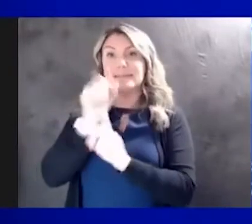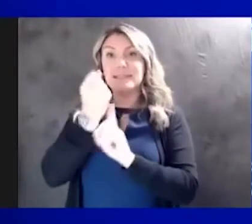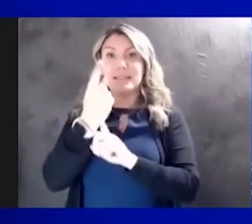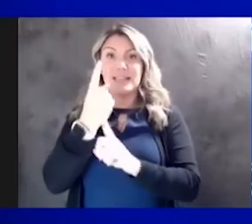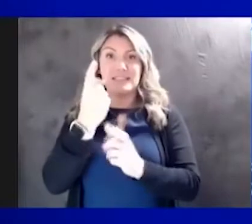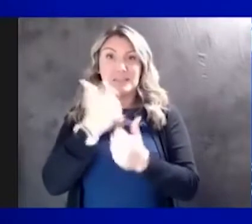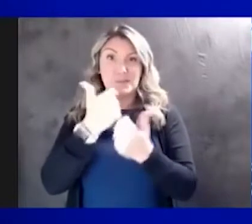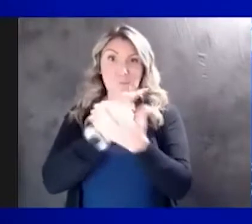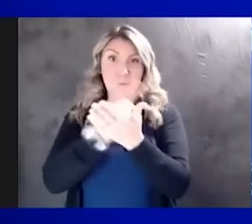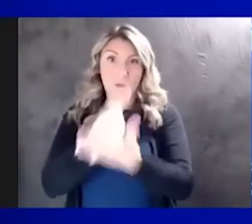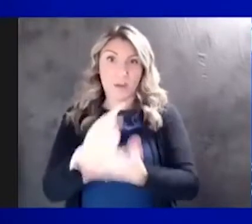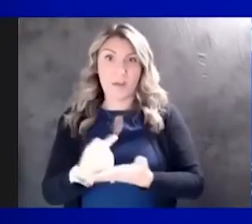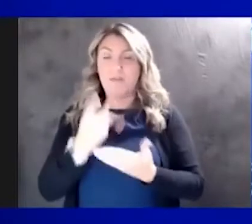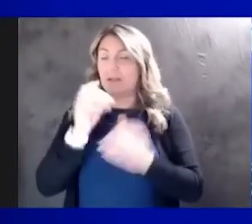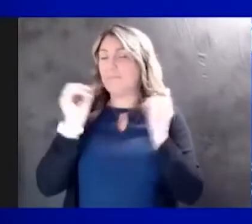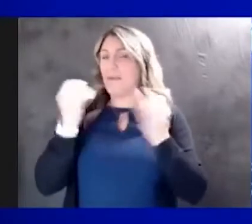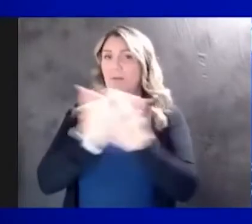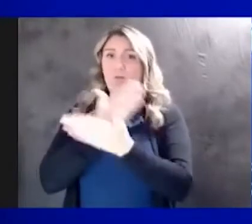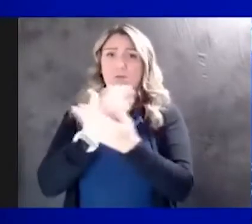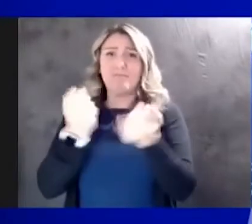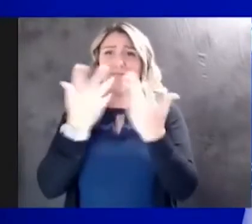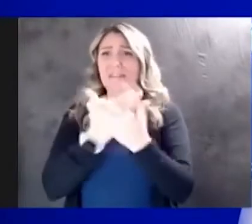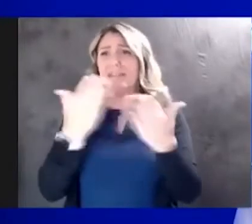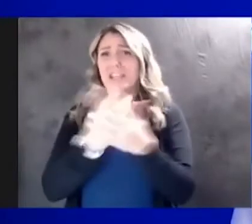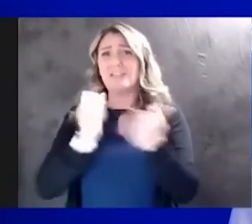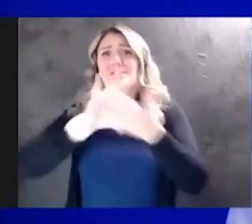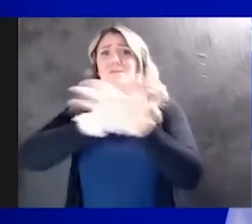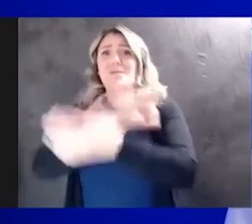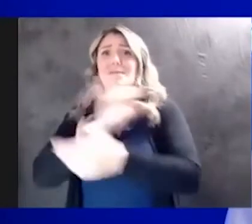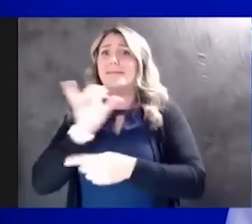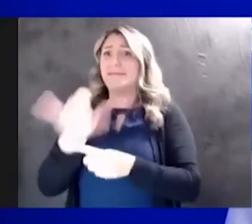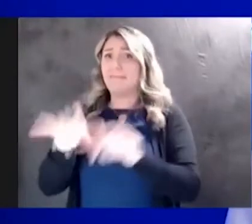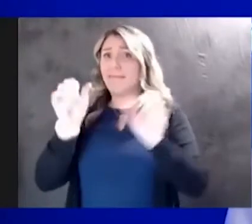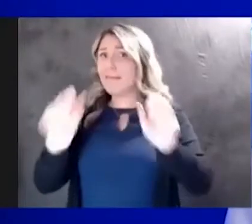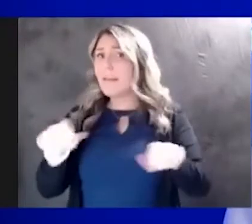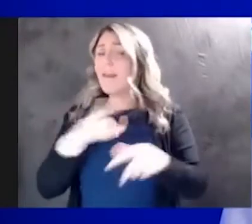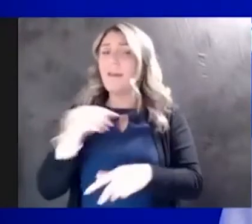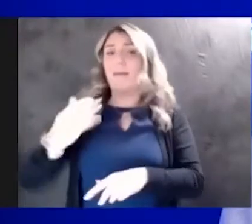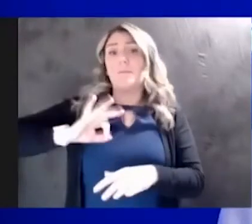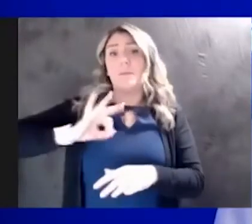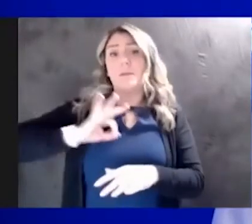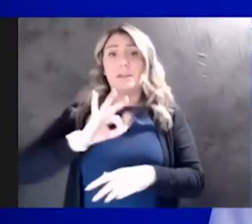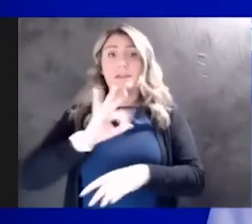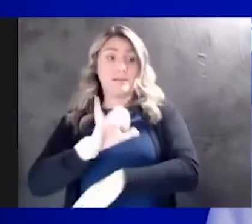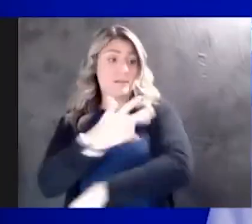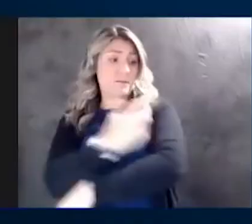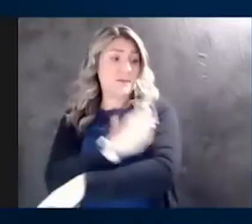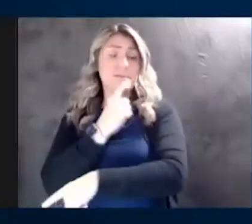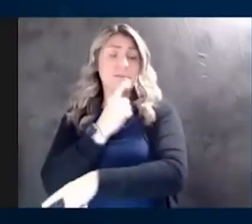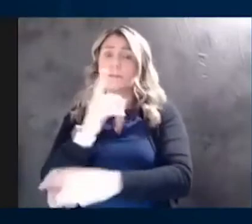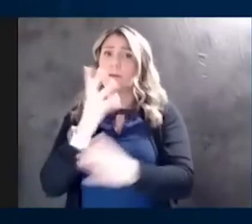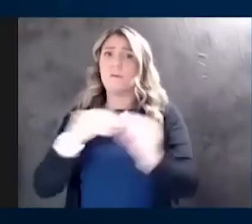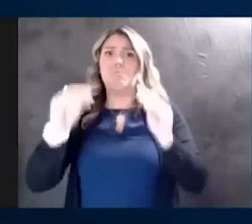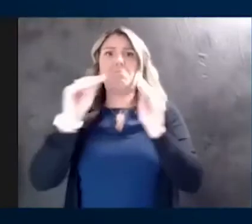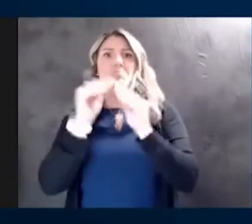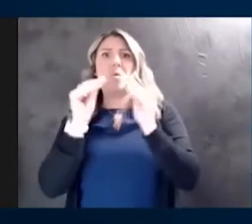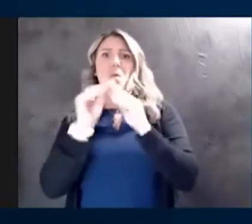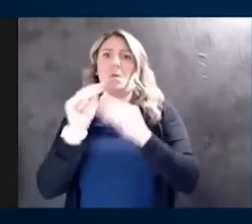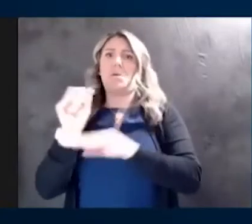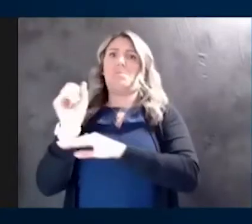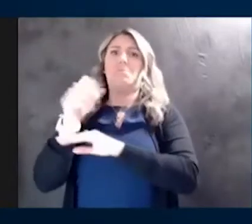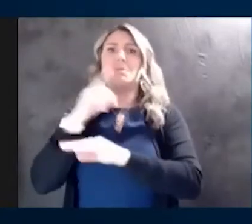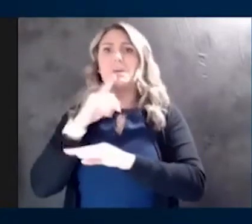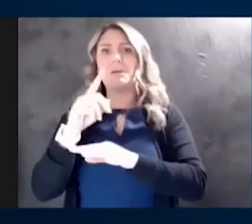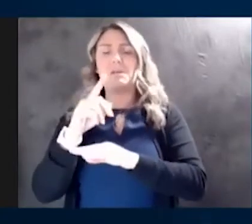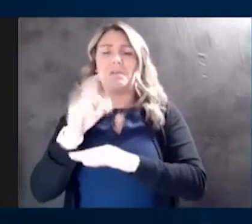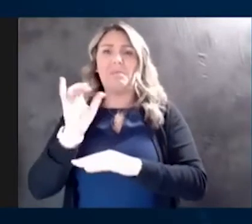many different things can cause it. I would still say that the benefits of the vaccine far outweigh this risk. How long does that last, or